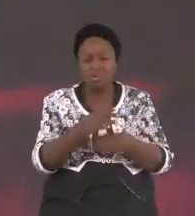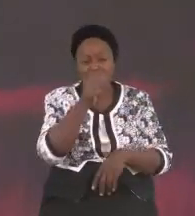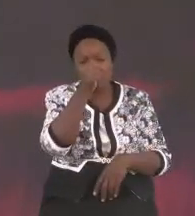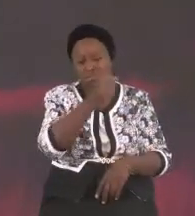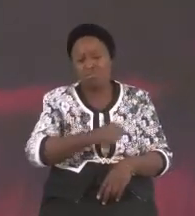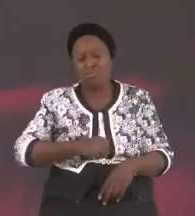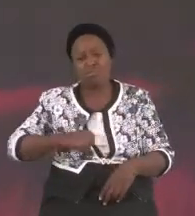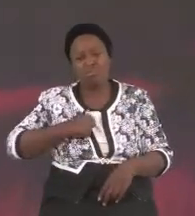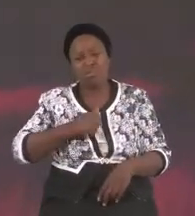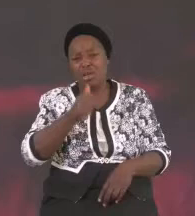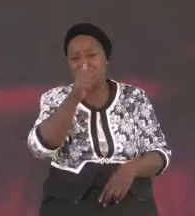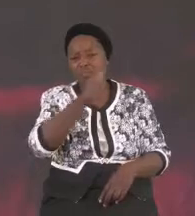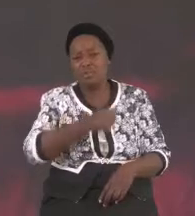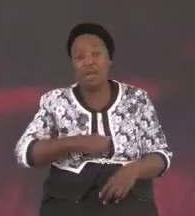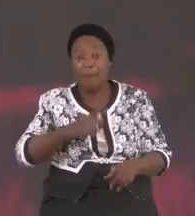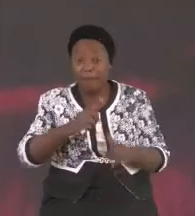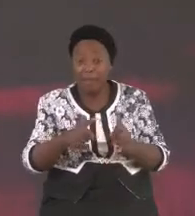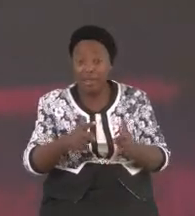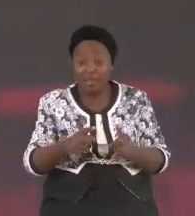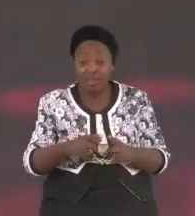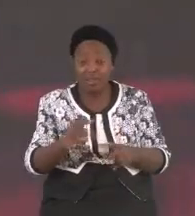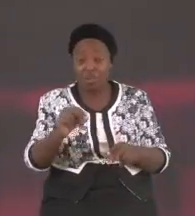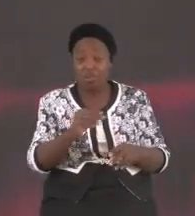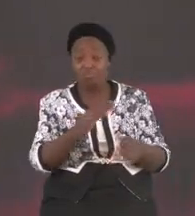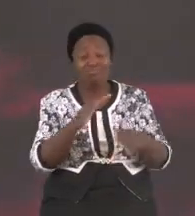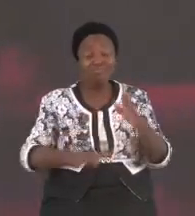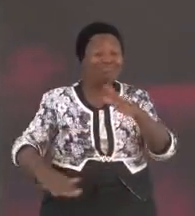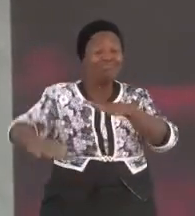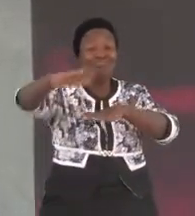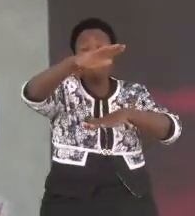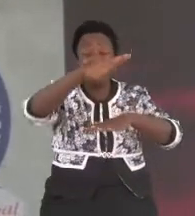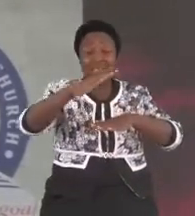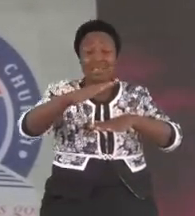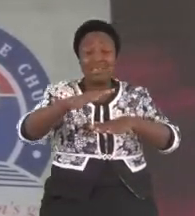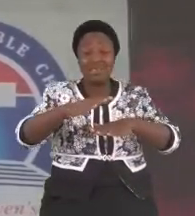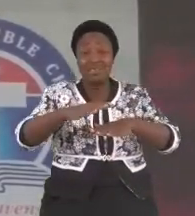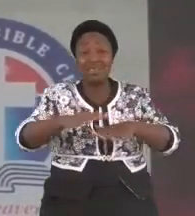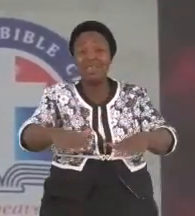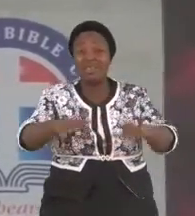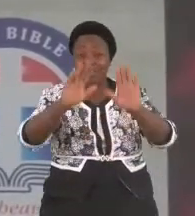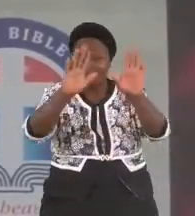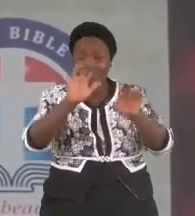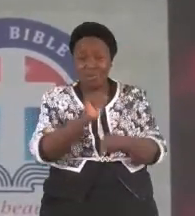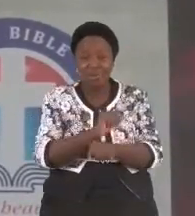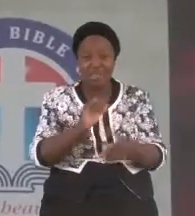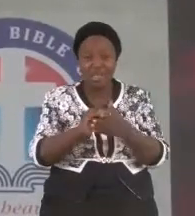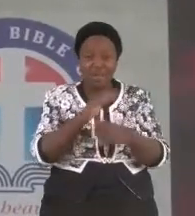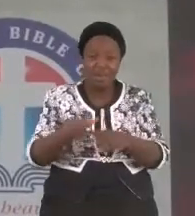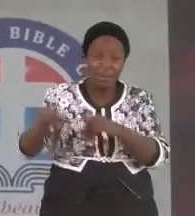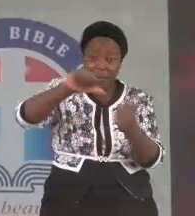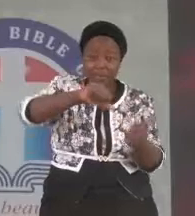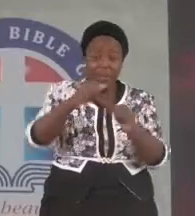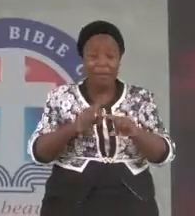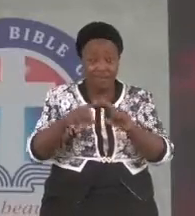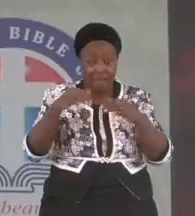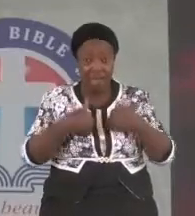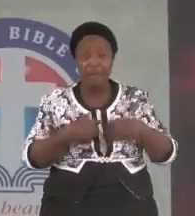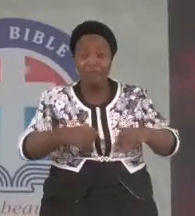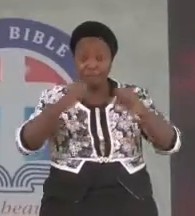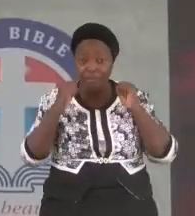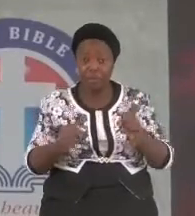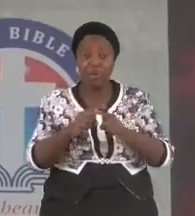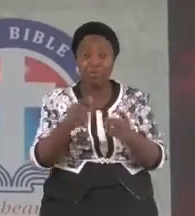no, superlative. He sympathized, but then he had the power to say,